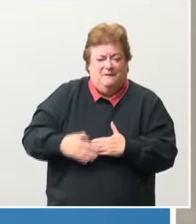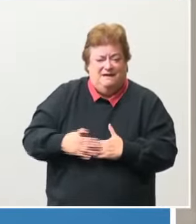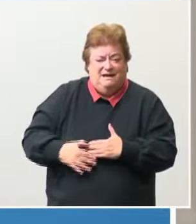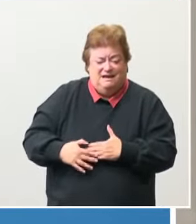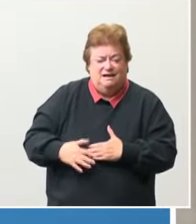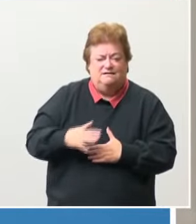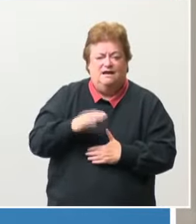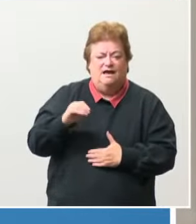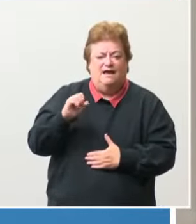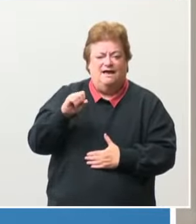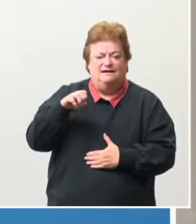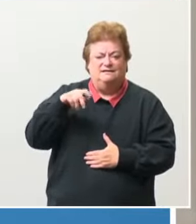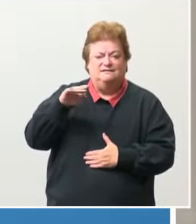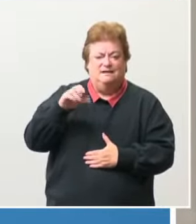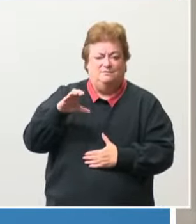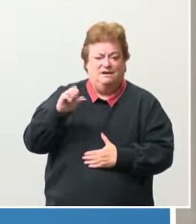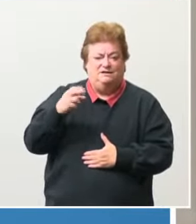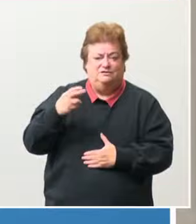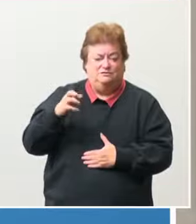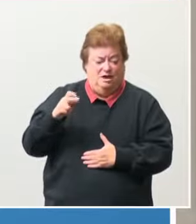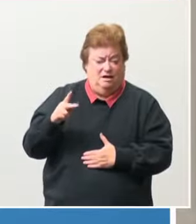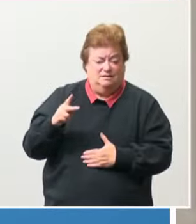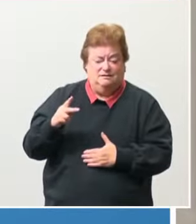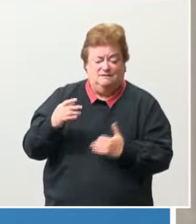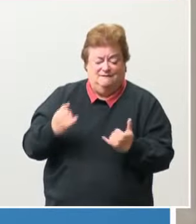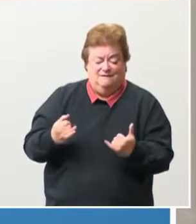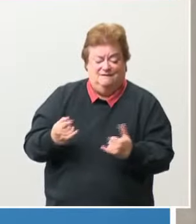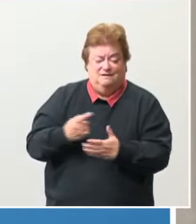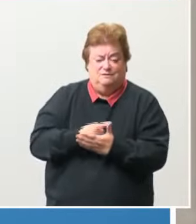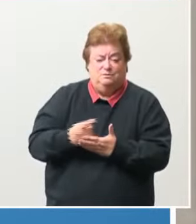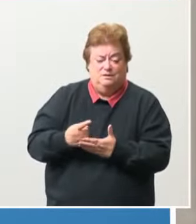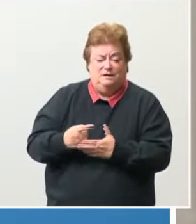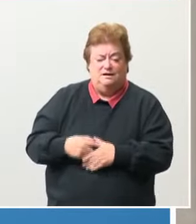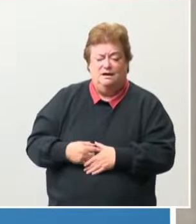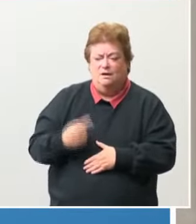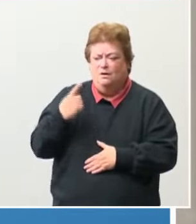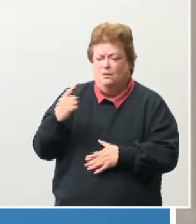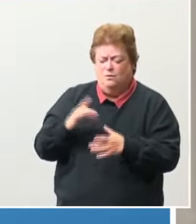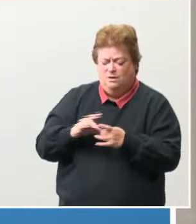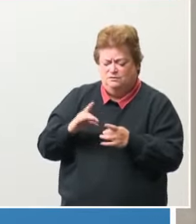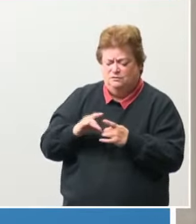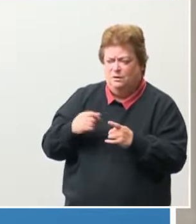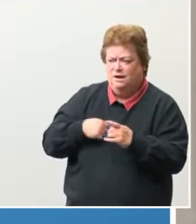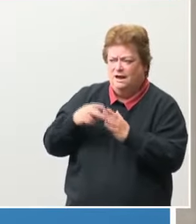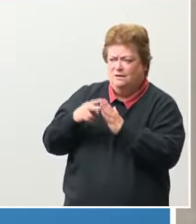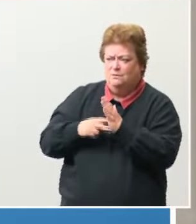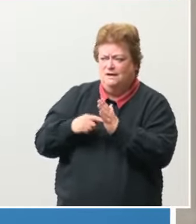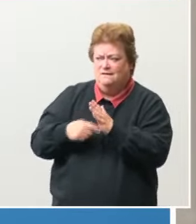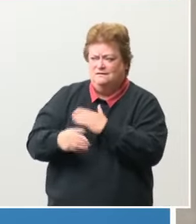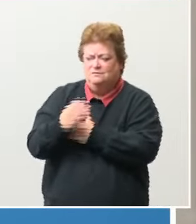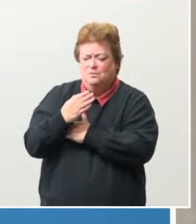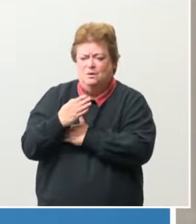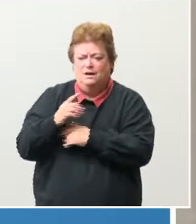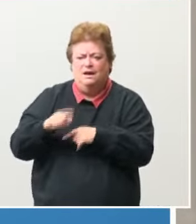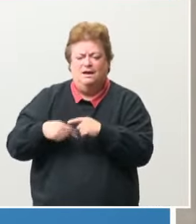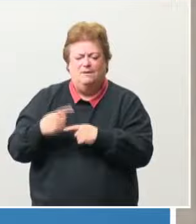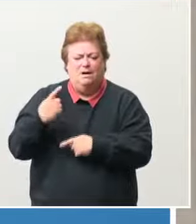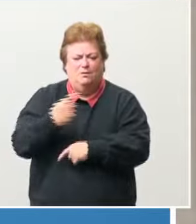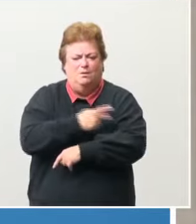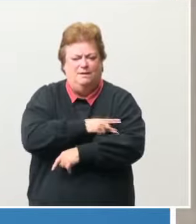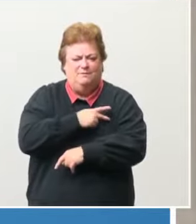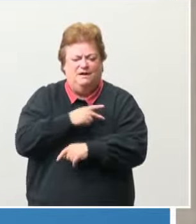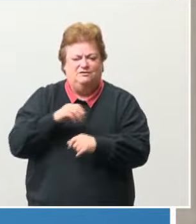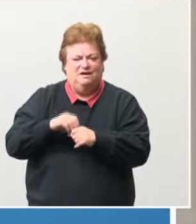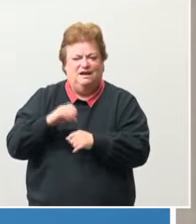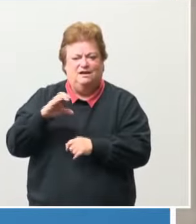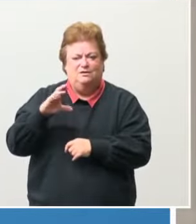and septic shock just this week. There was a story that I read this morning about a particular patient in a